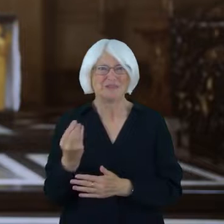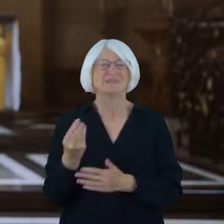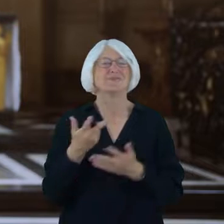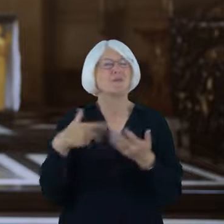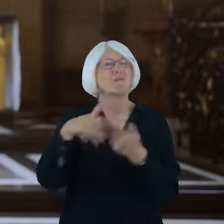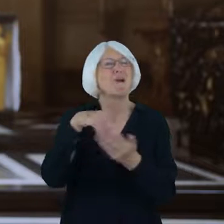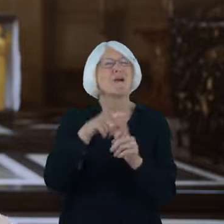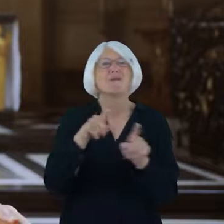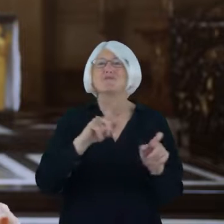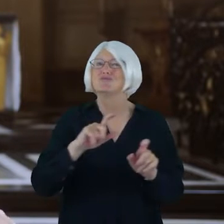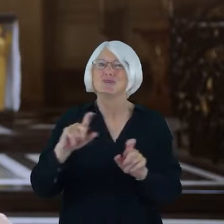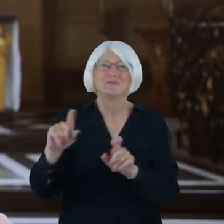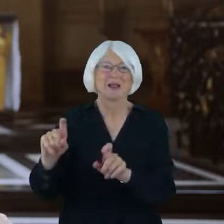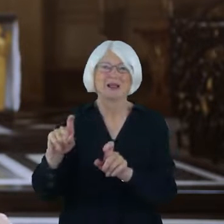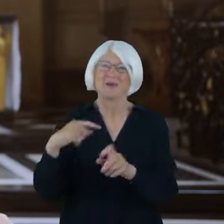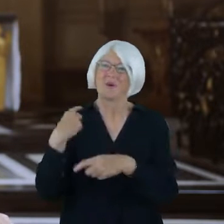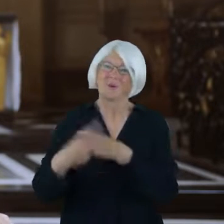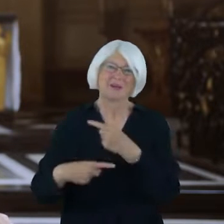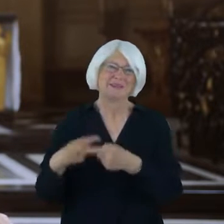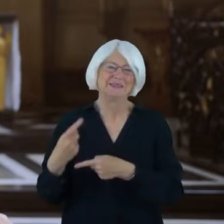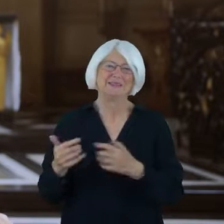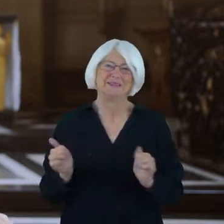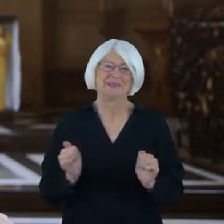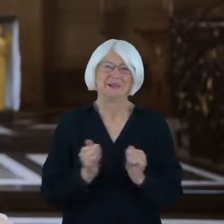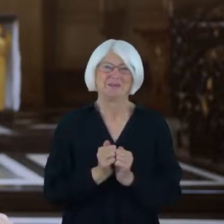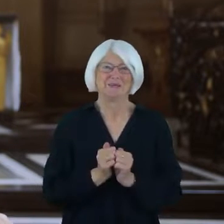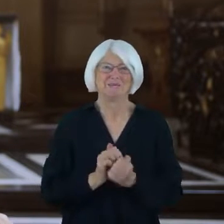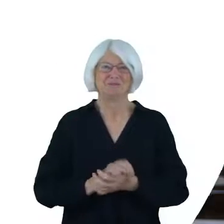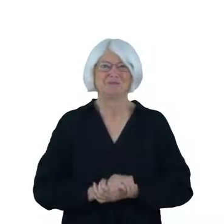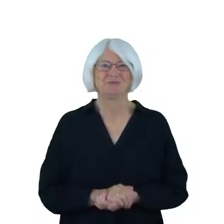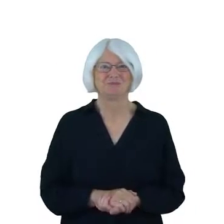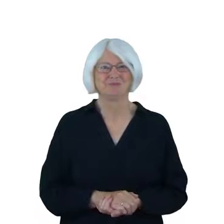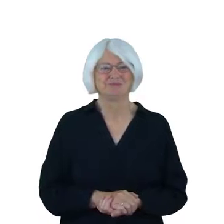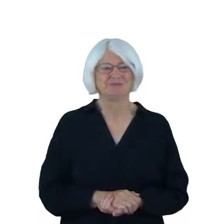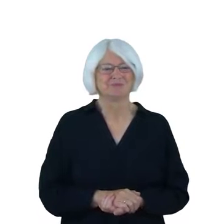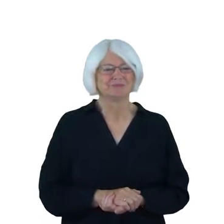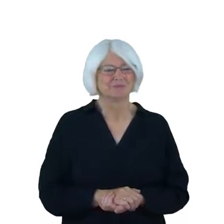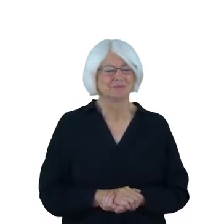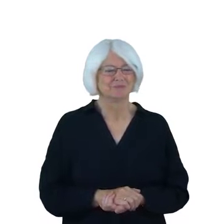be among you and remain with you always. Amen.